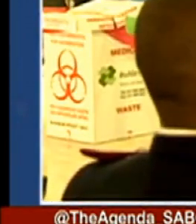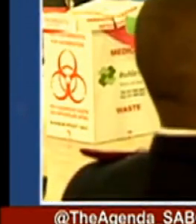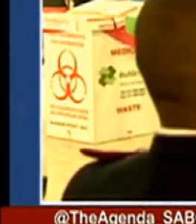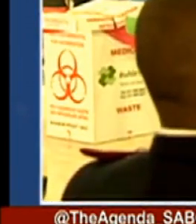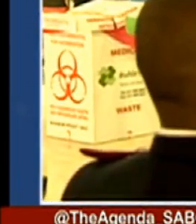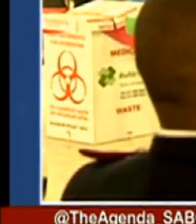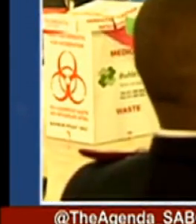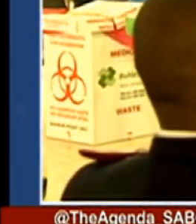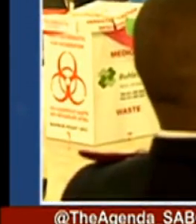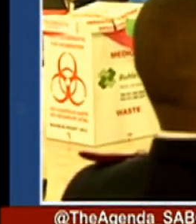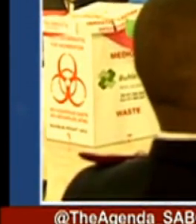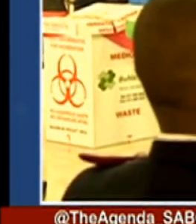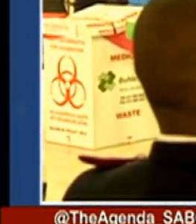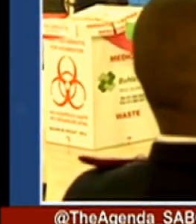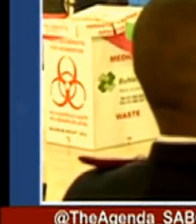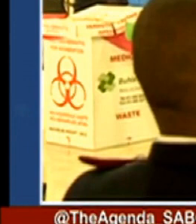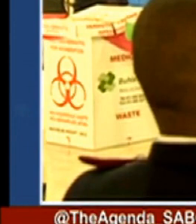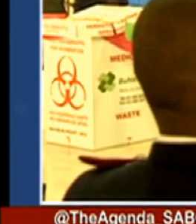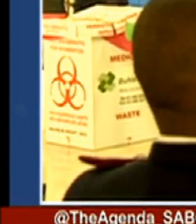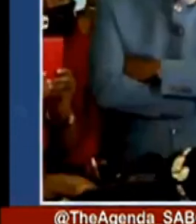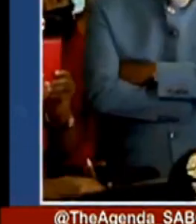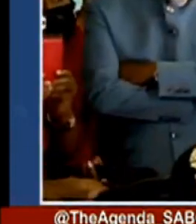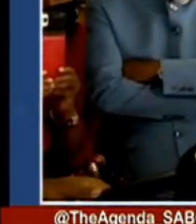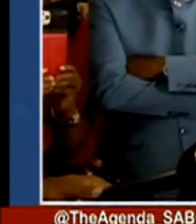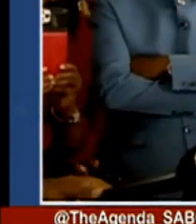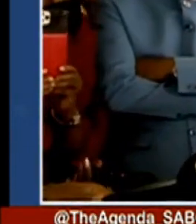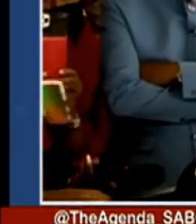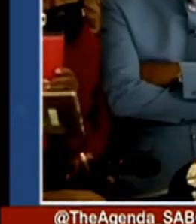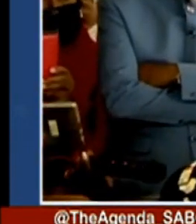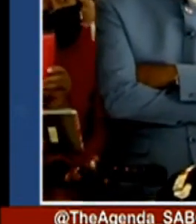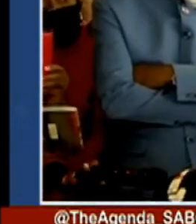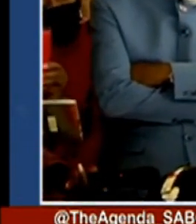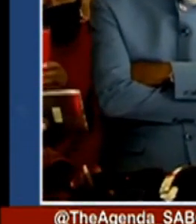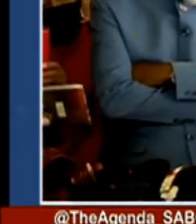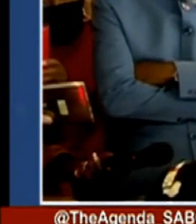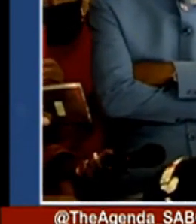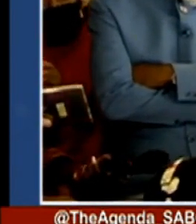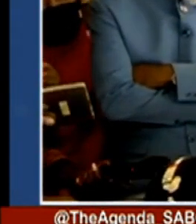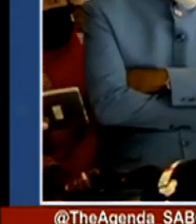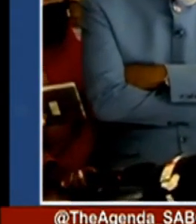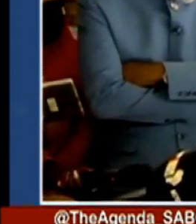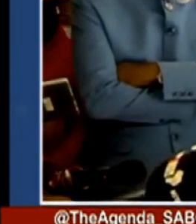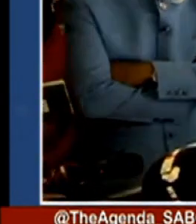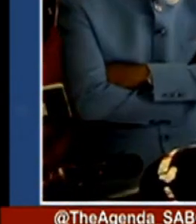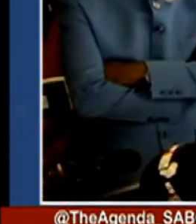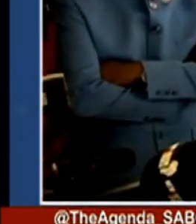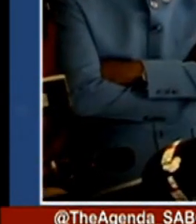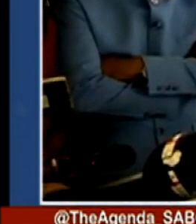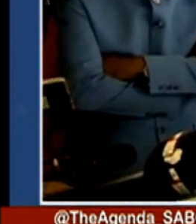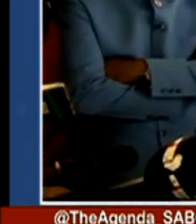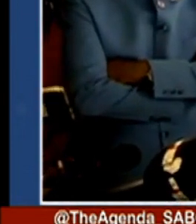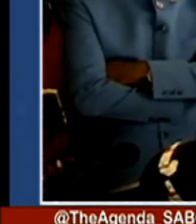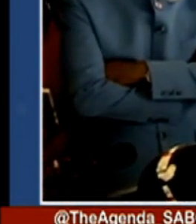adolescents is because of possibly their role in transmission. You know, you think about schools, you think